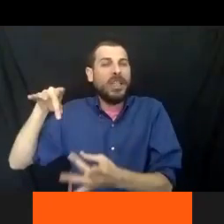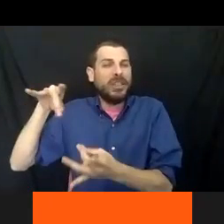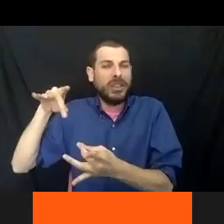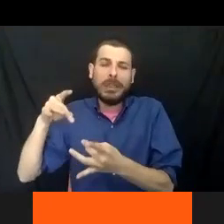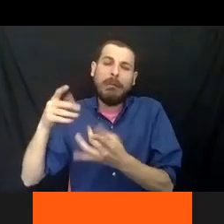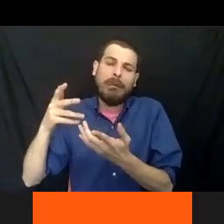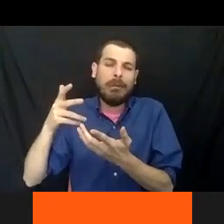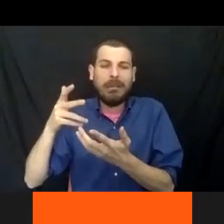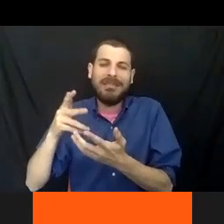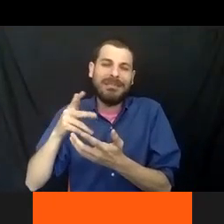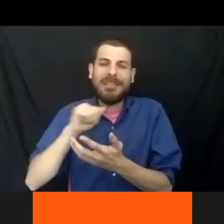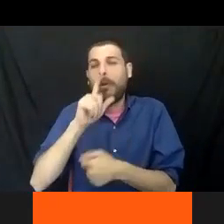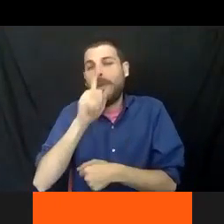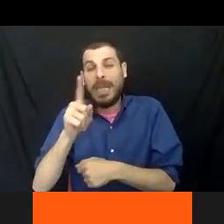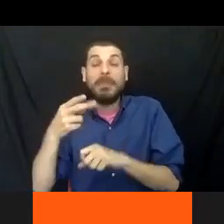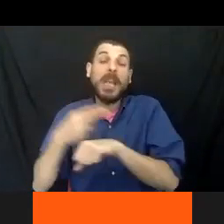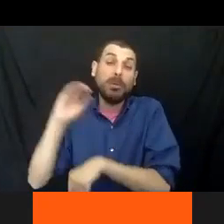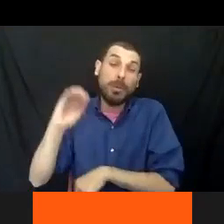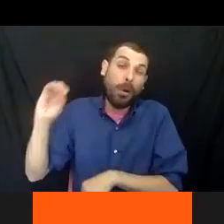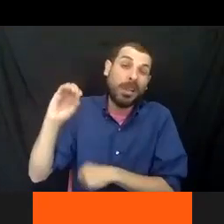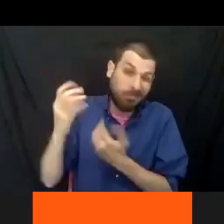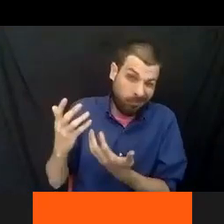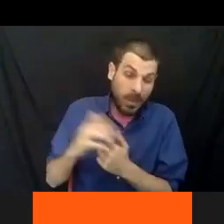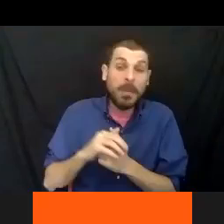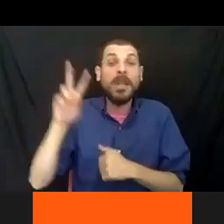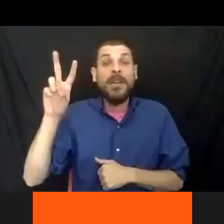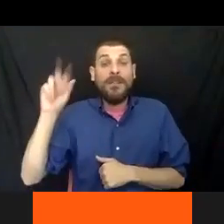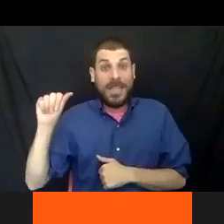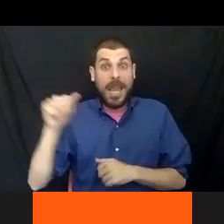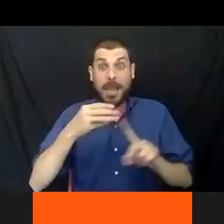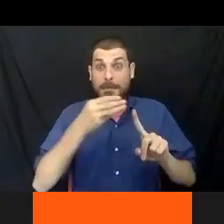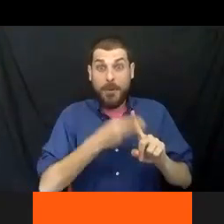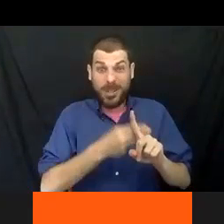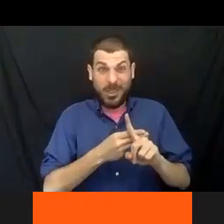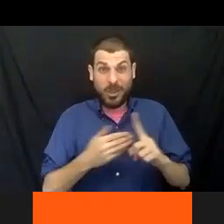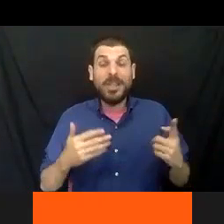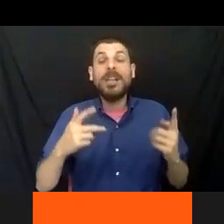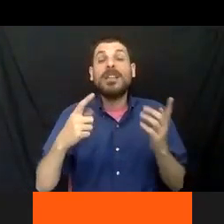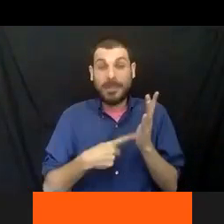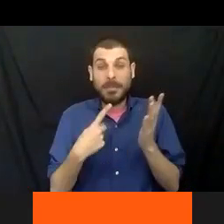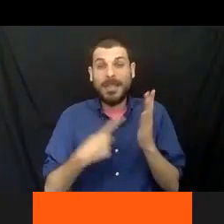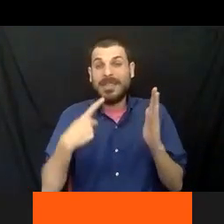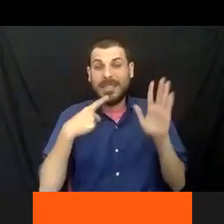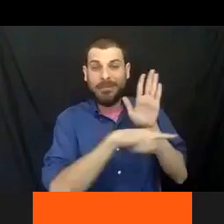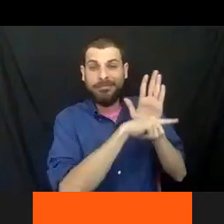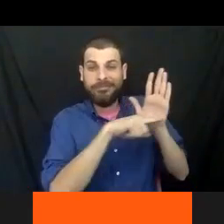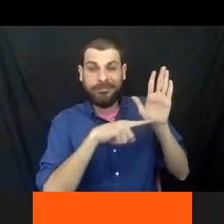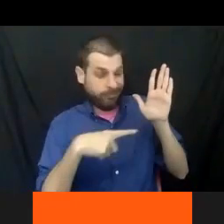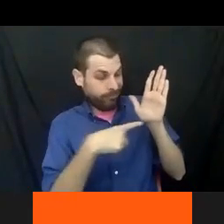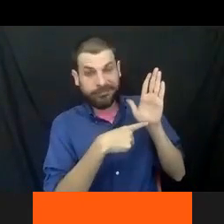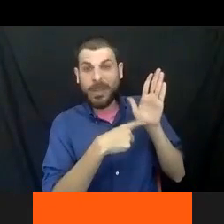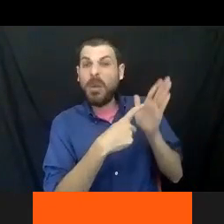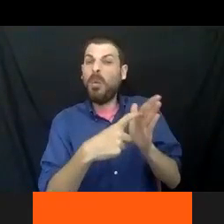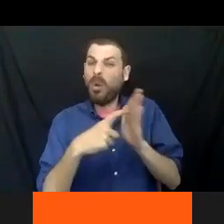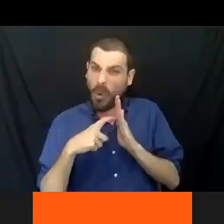mortgage. But a VA loan will contain a clause saying this loan is not assumable without the approval of the Department of Veterans